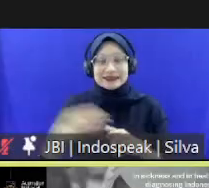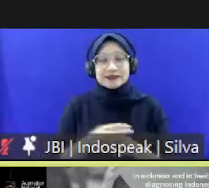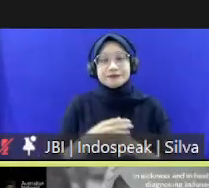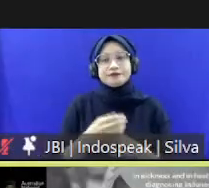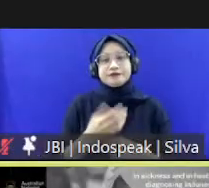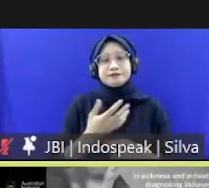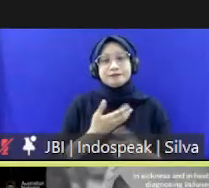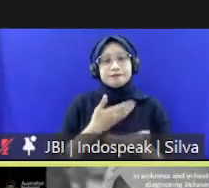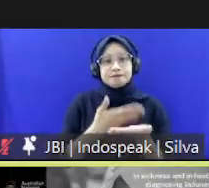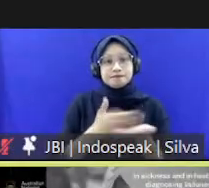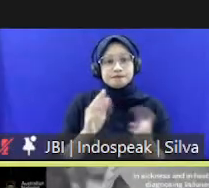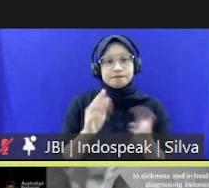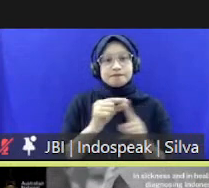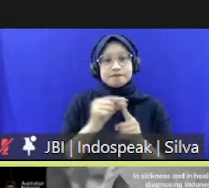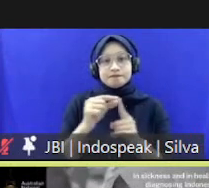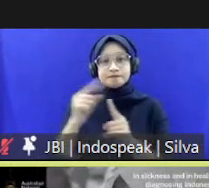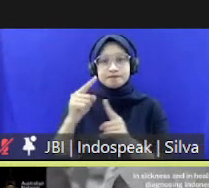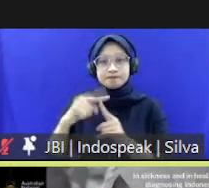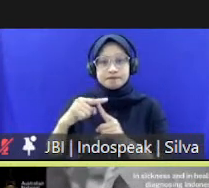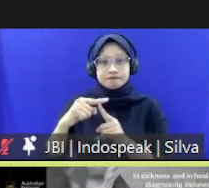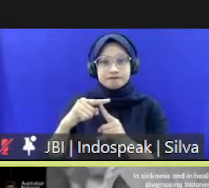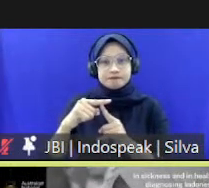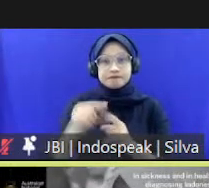presentation here.